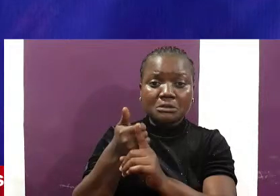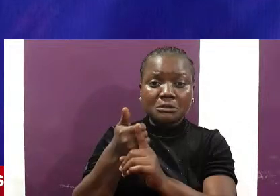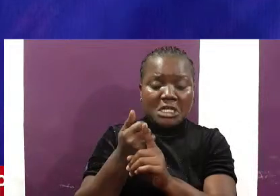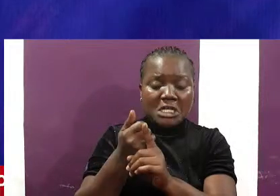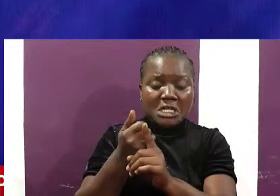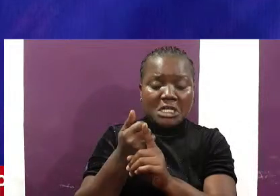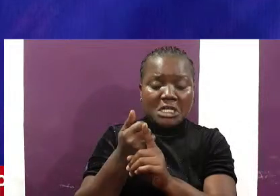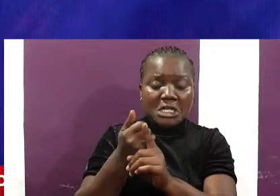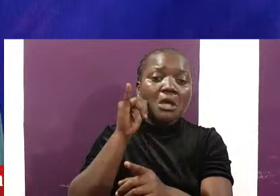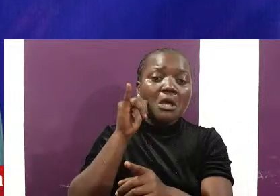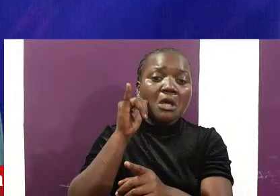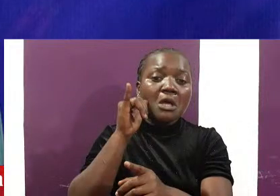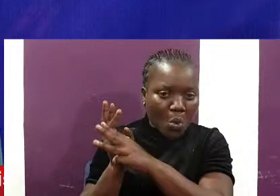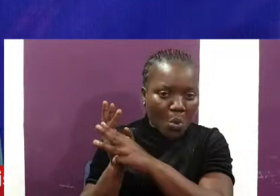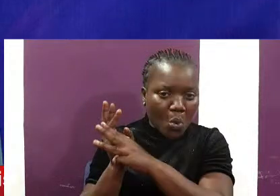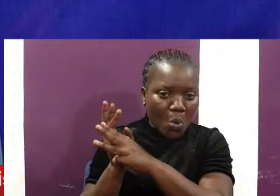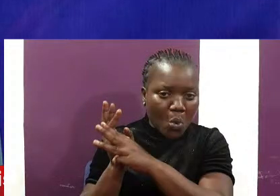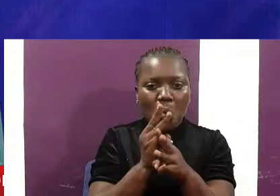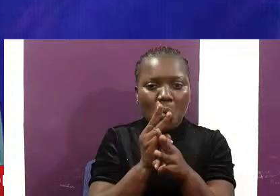And